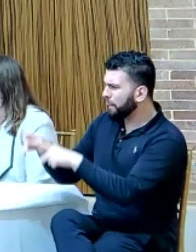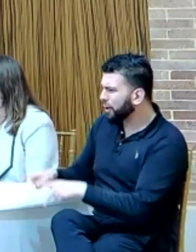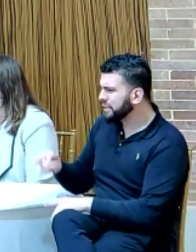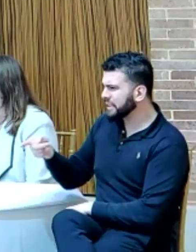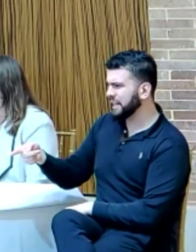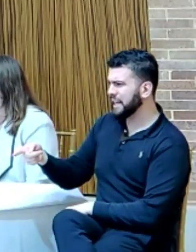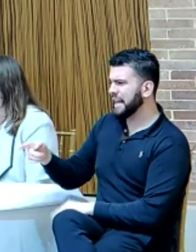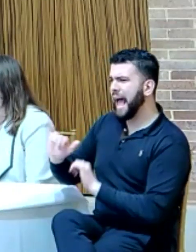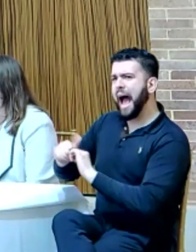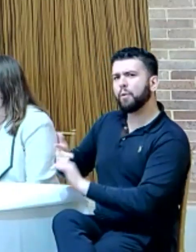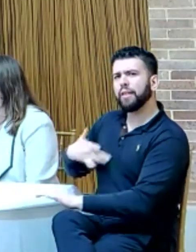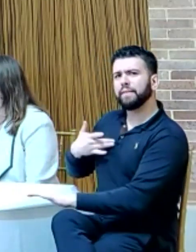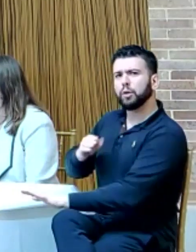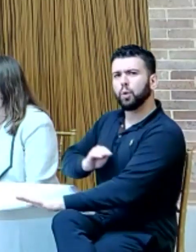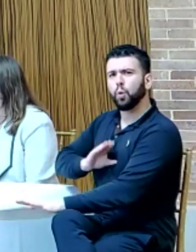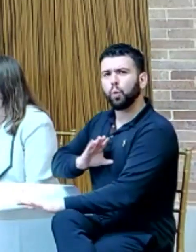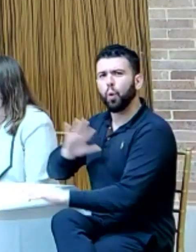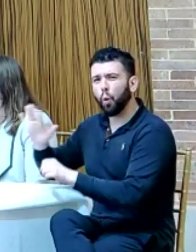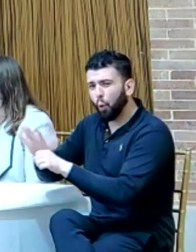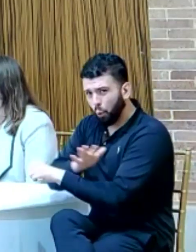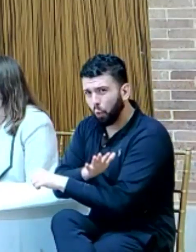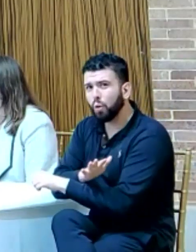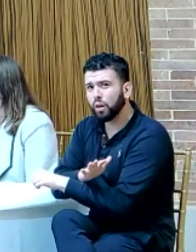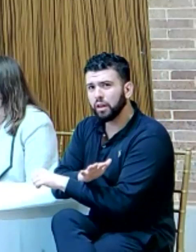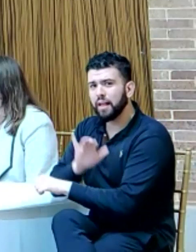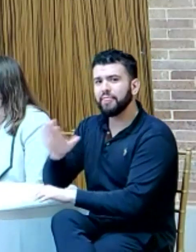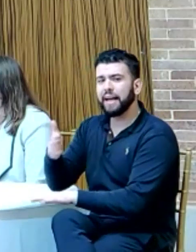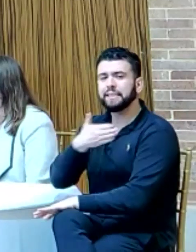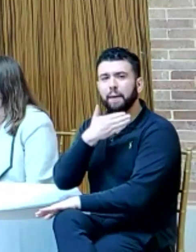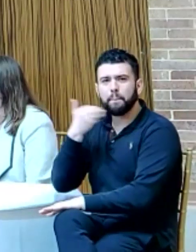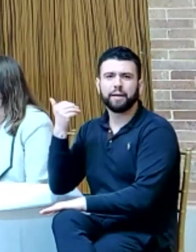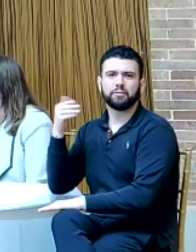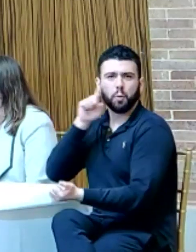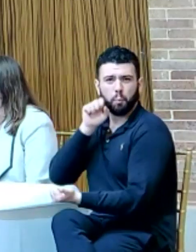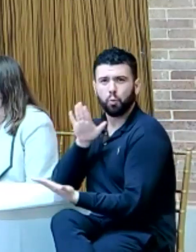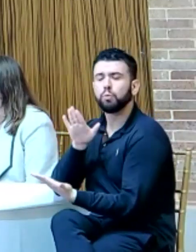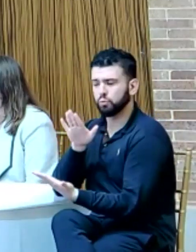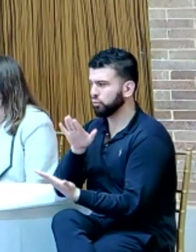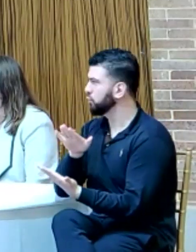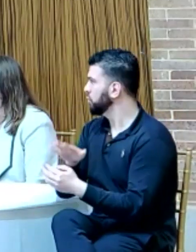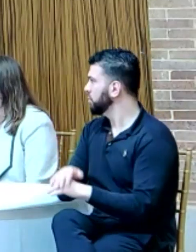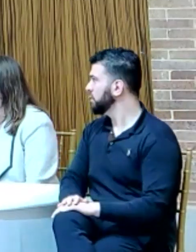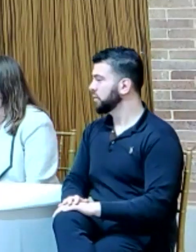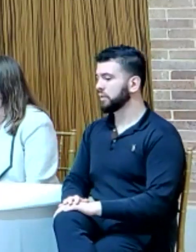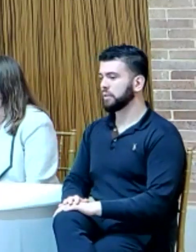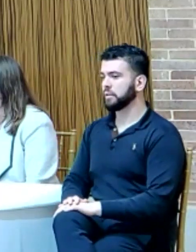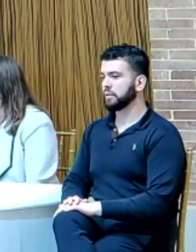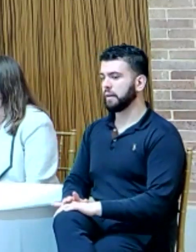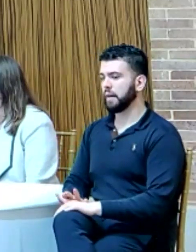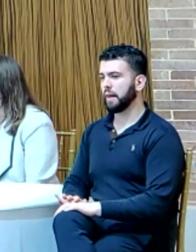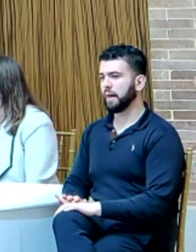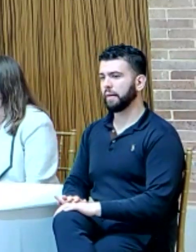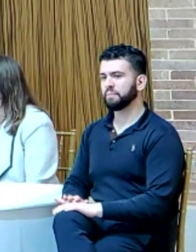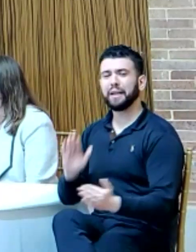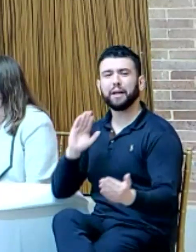whole as soon as possible that is always a better course of action I would I would posit than